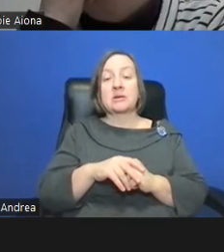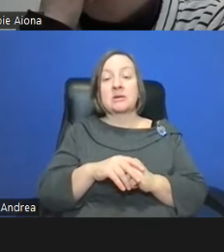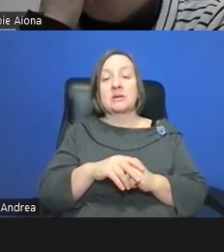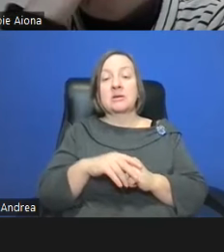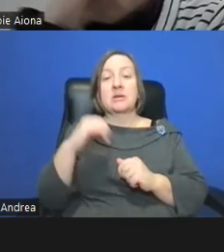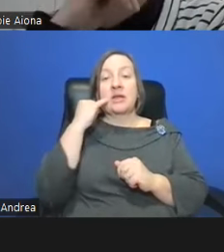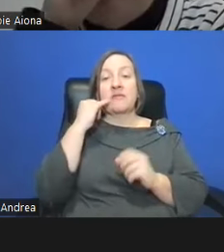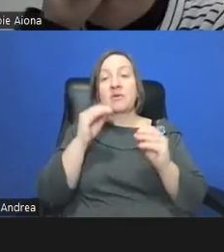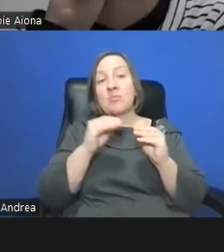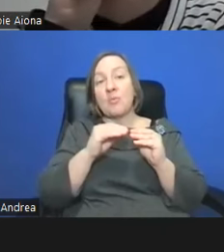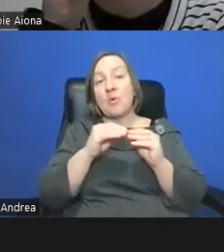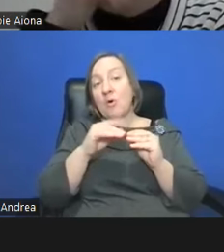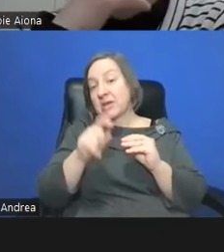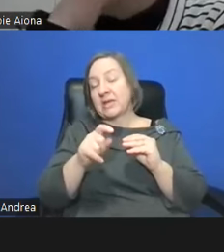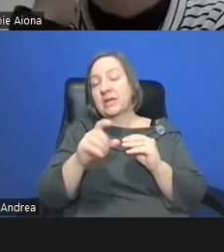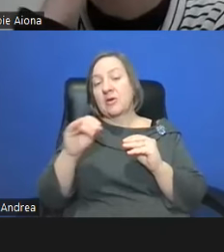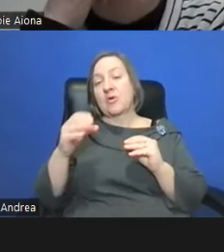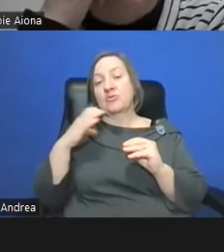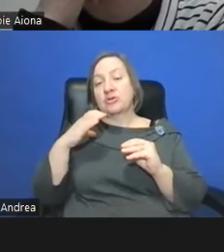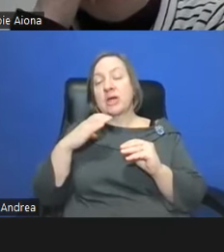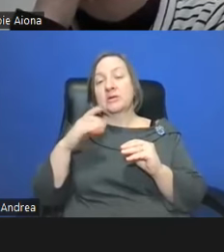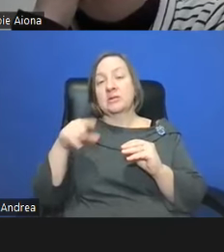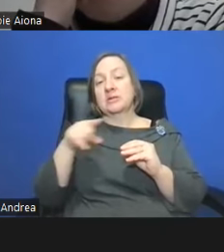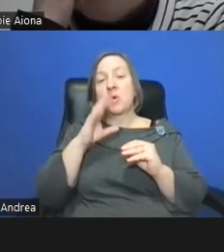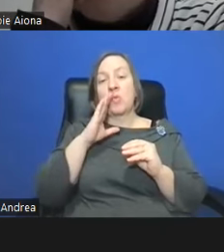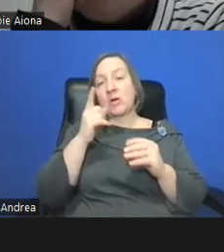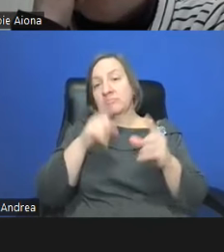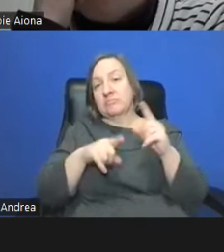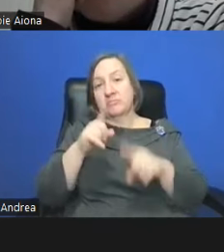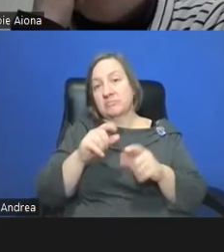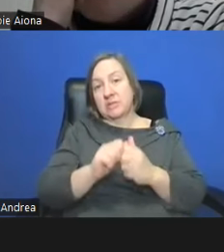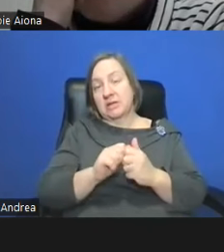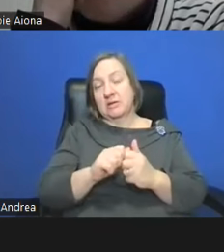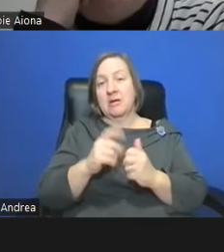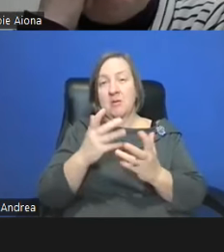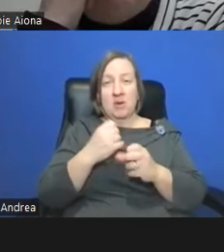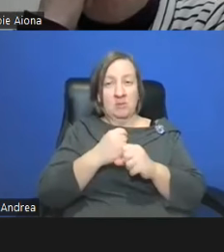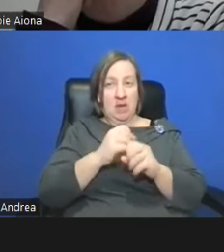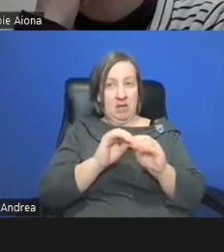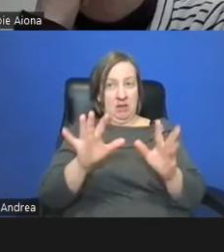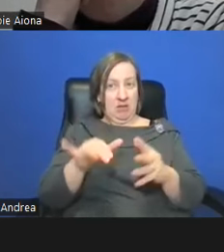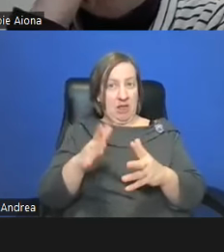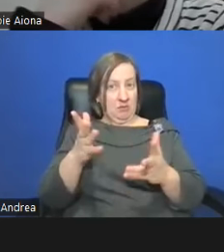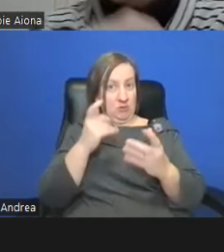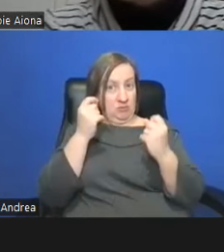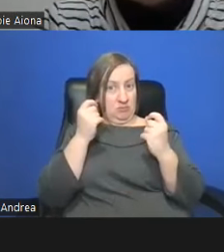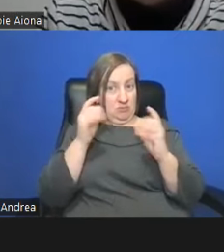If there's more needed, then the co-chairs would collaborate on that. I just wanted to make clear that was the